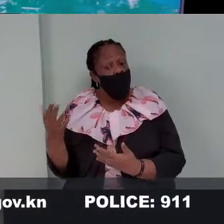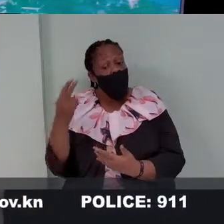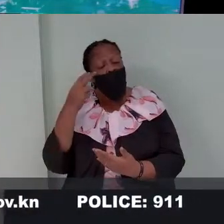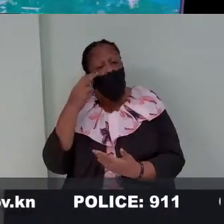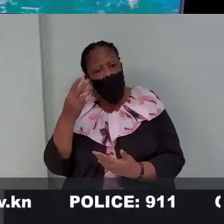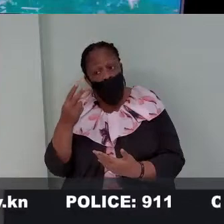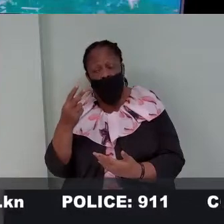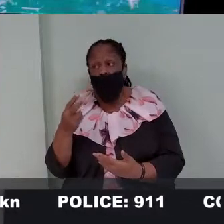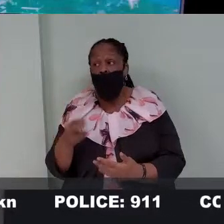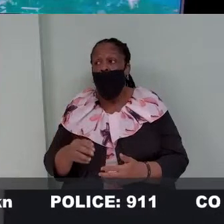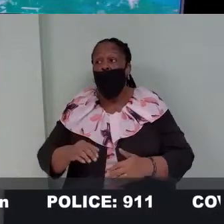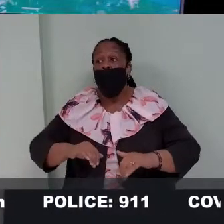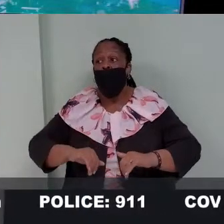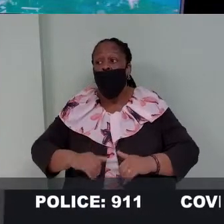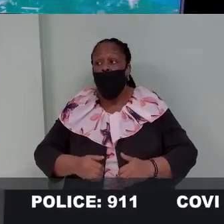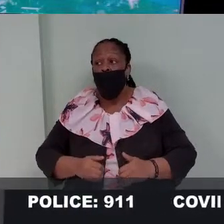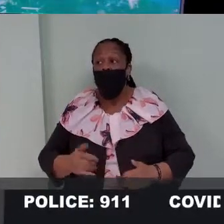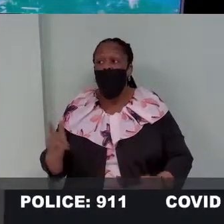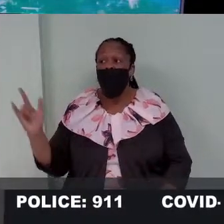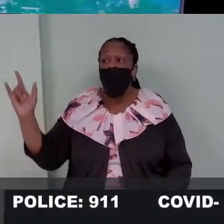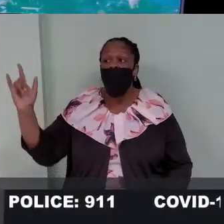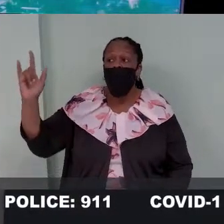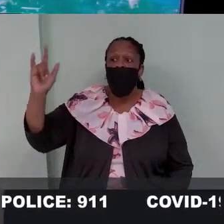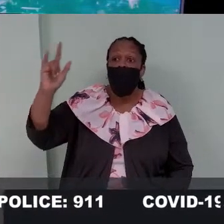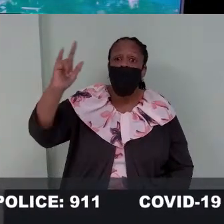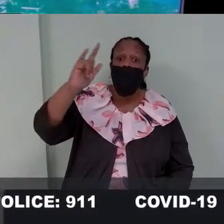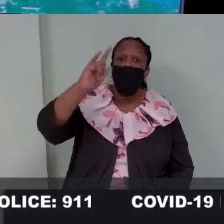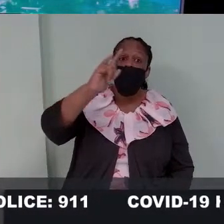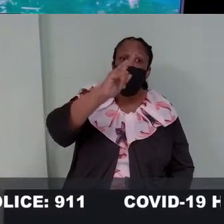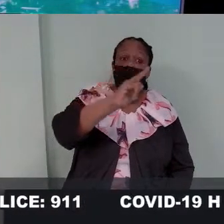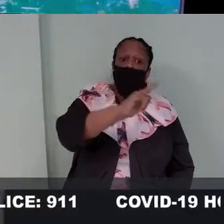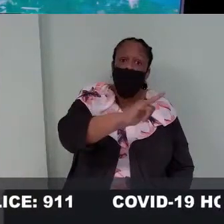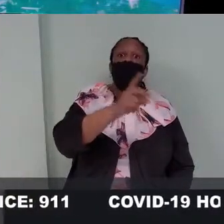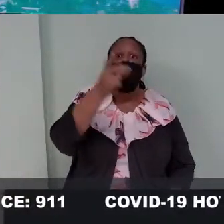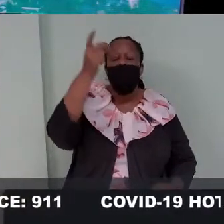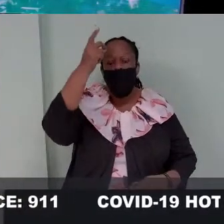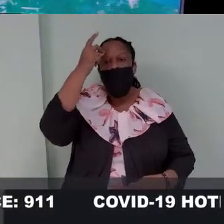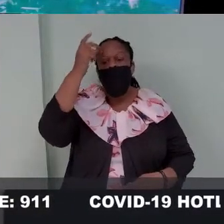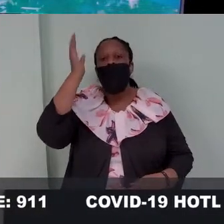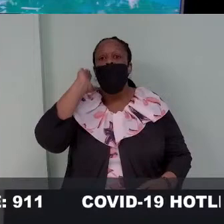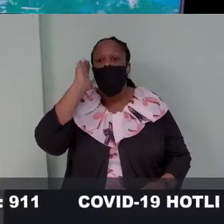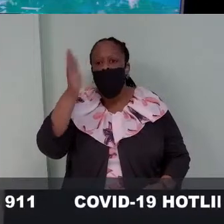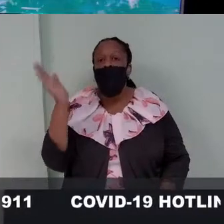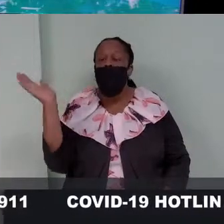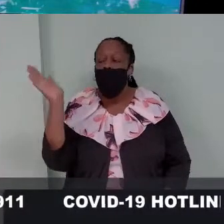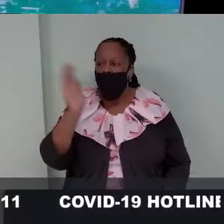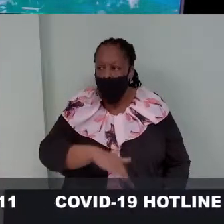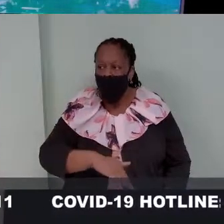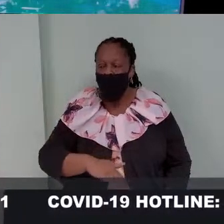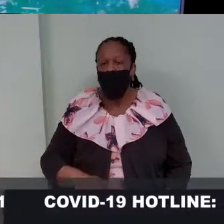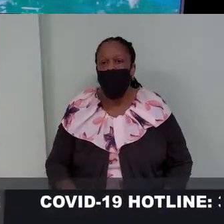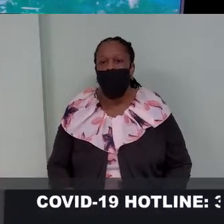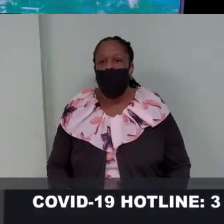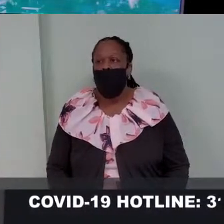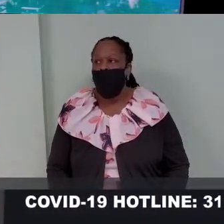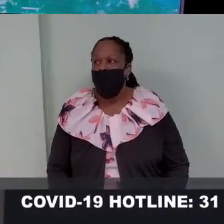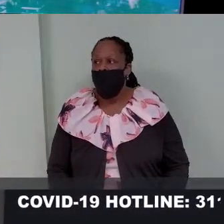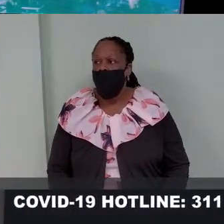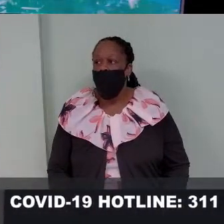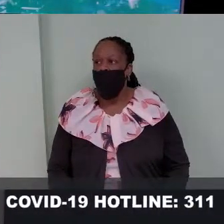graphic picture there with, I think, a plane coming, and said that the virus was coming. And yes, I do believe the virus is coming, and the virus might be